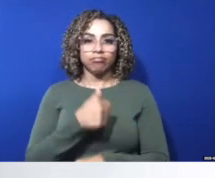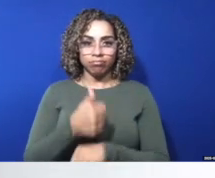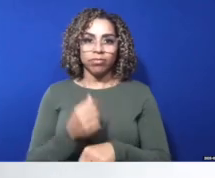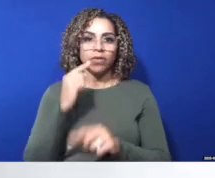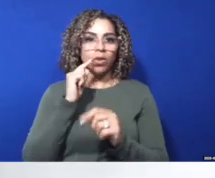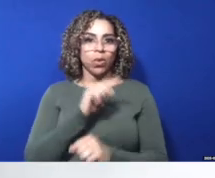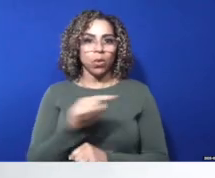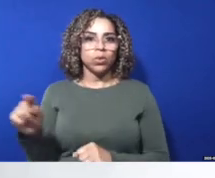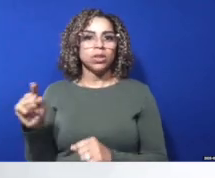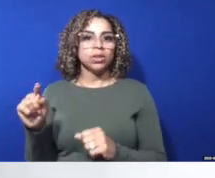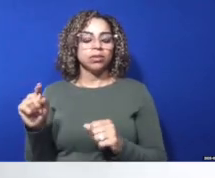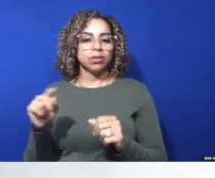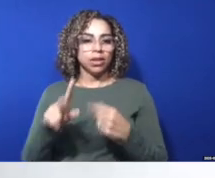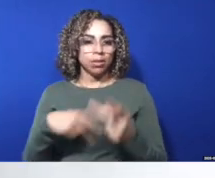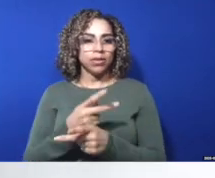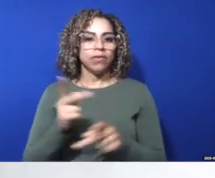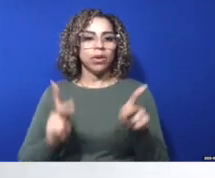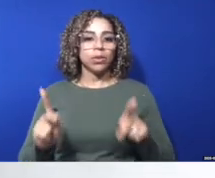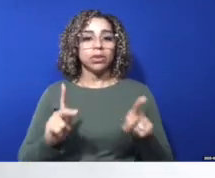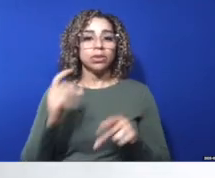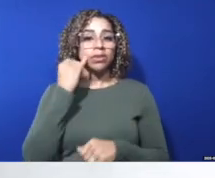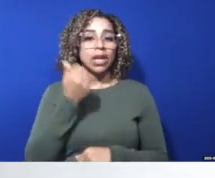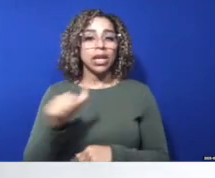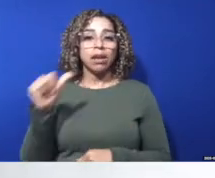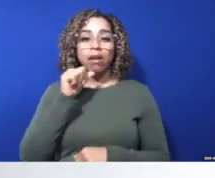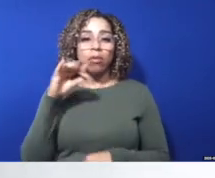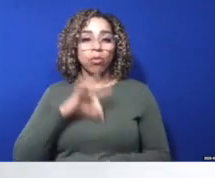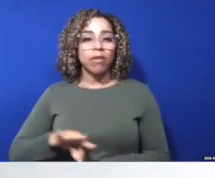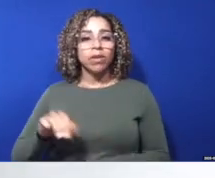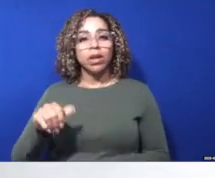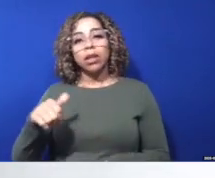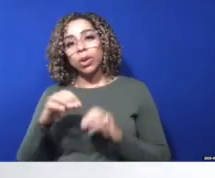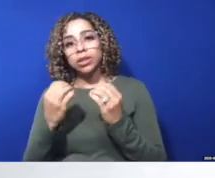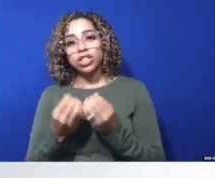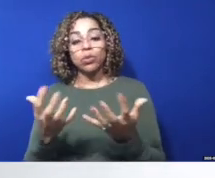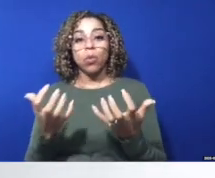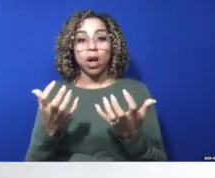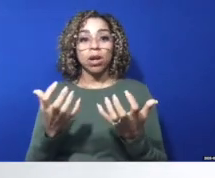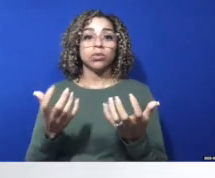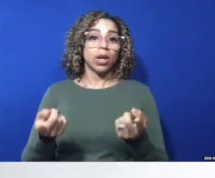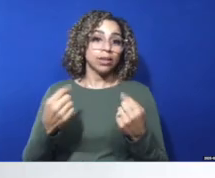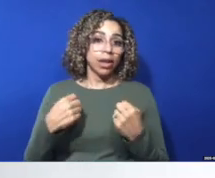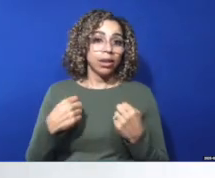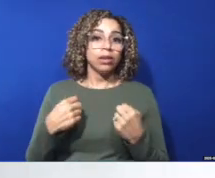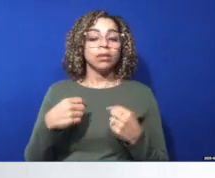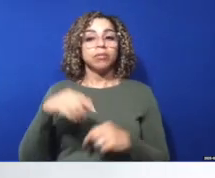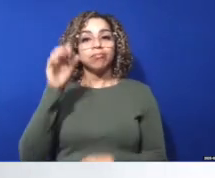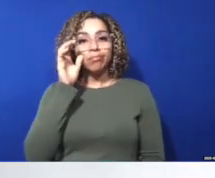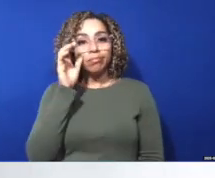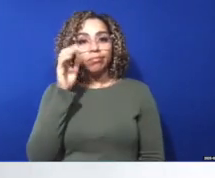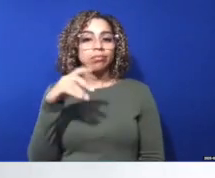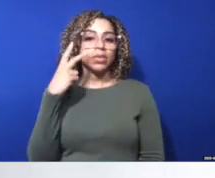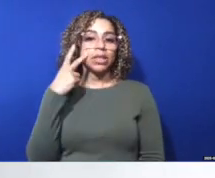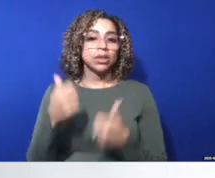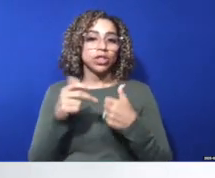folks. And if any nonprofits or other organizations want to attend just to listen in and see what kind of feedback